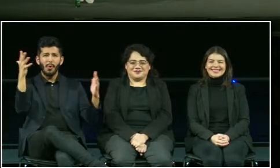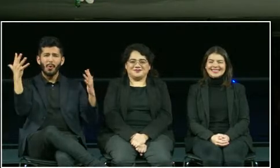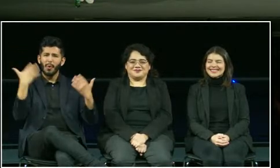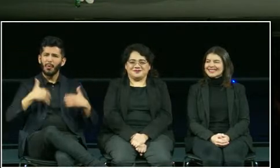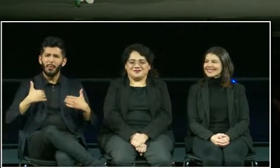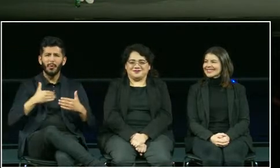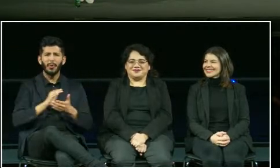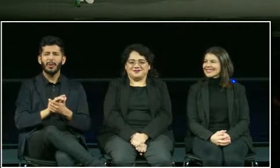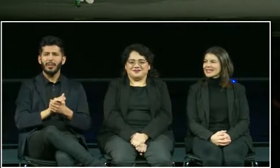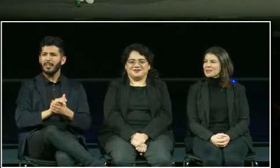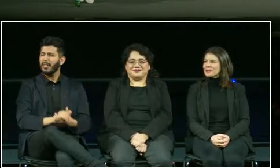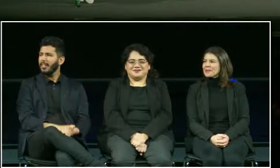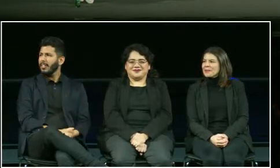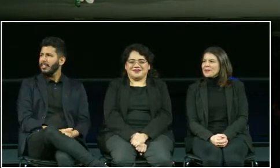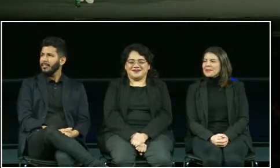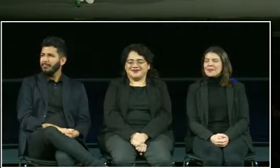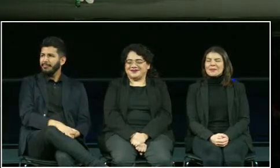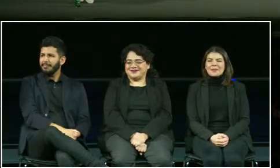Congrats.